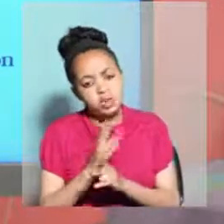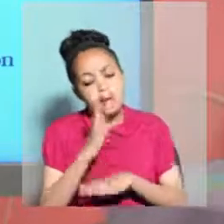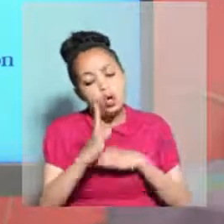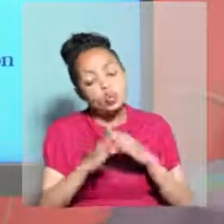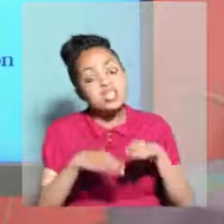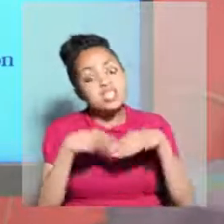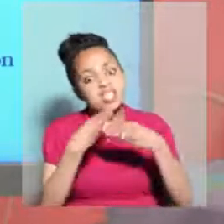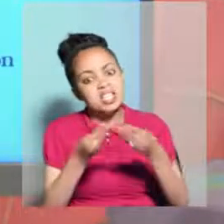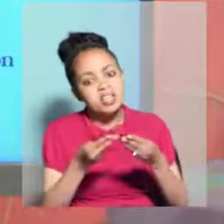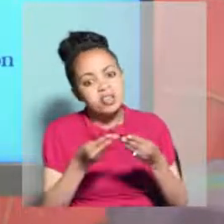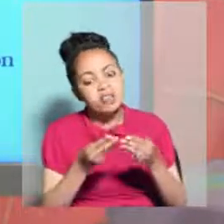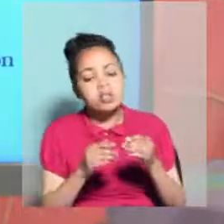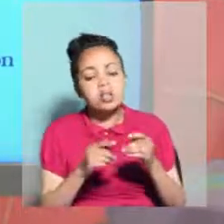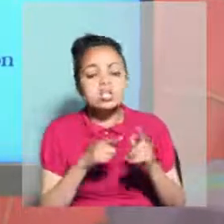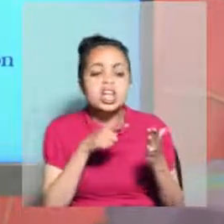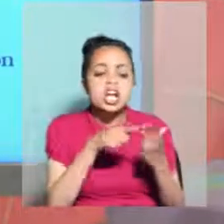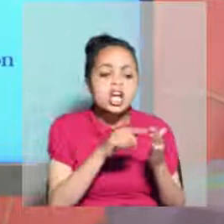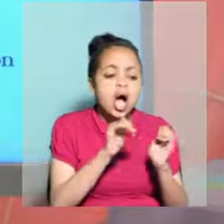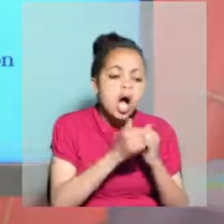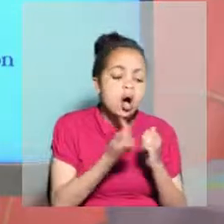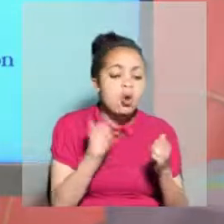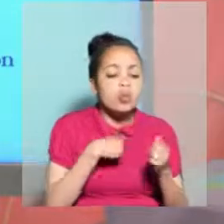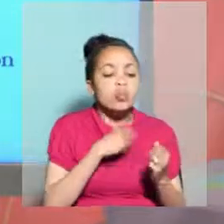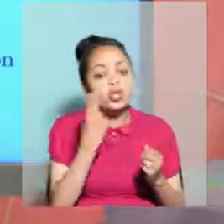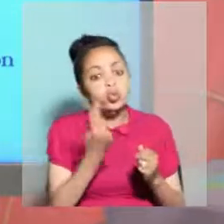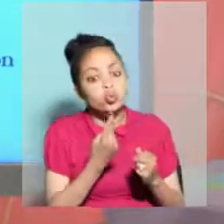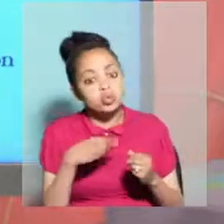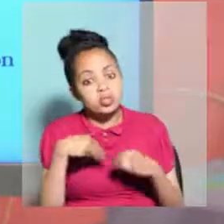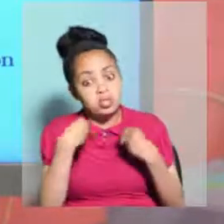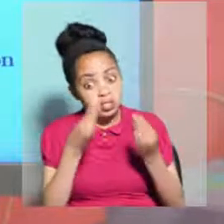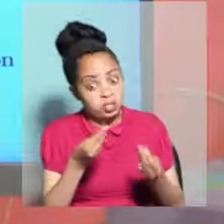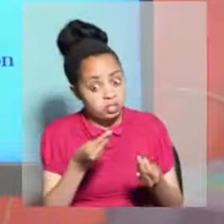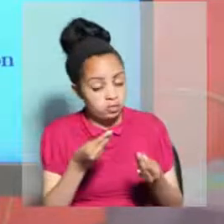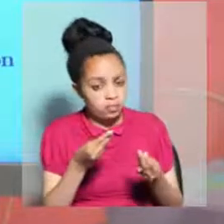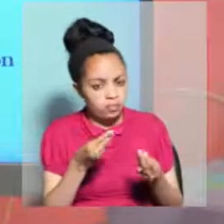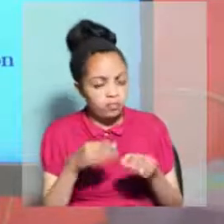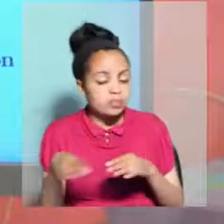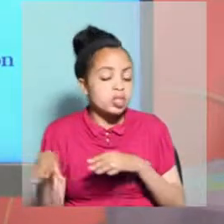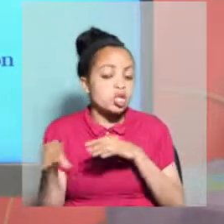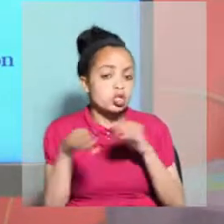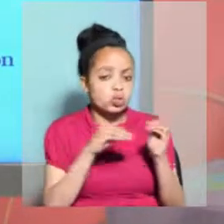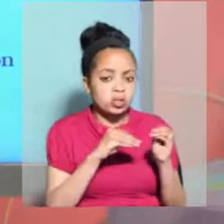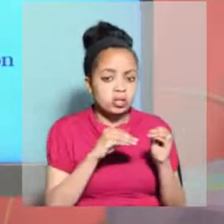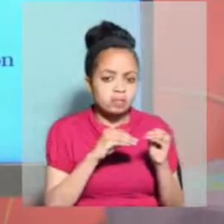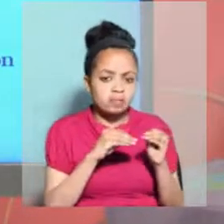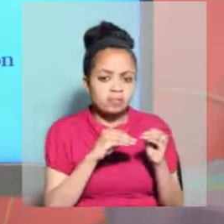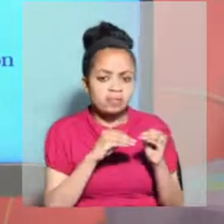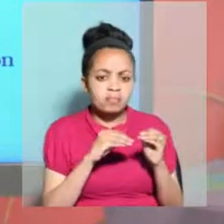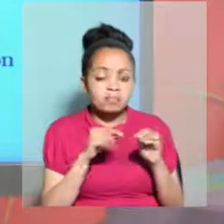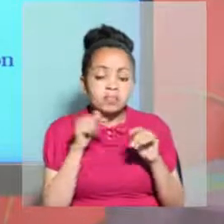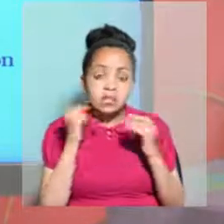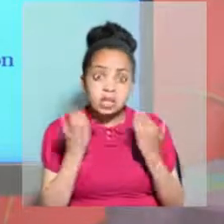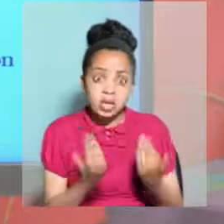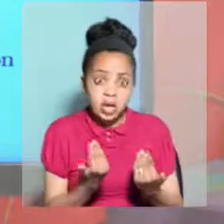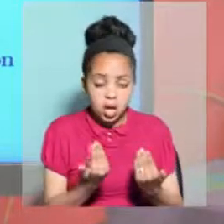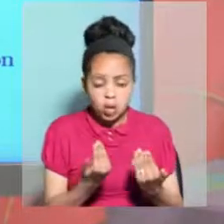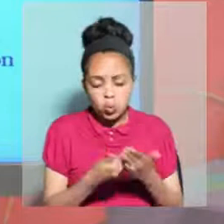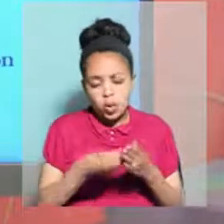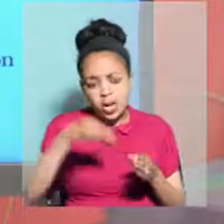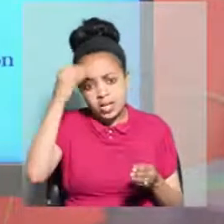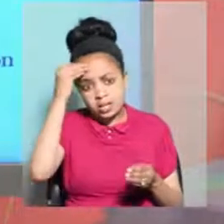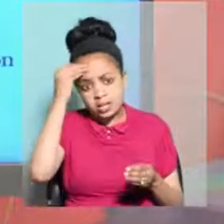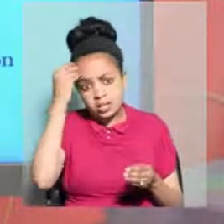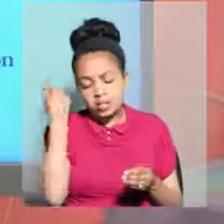environment, so how we can use our environment wisely. Students, in our nowadays